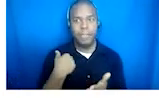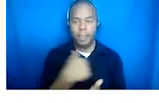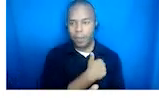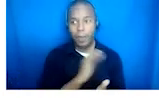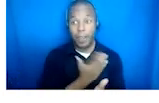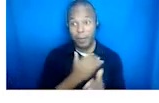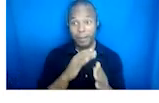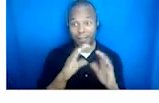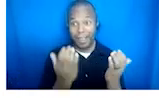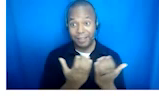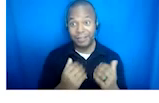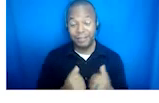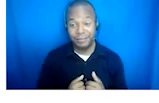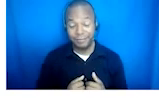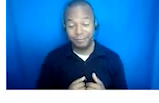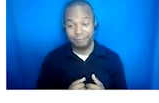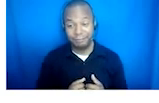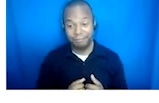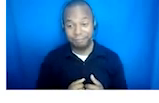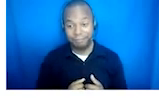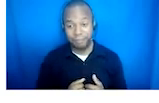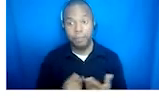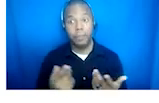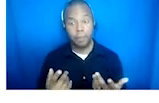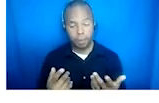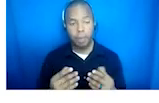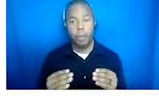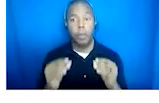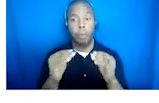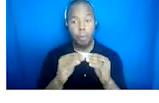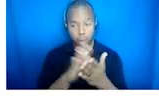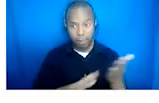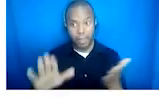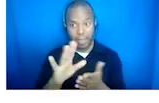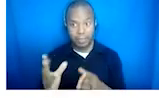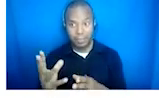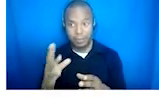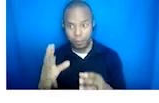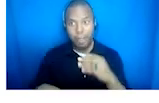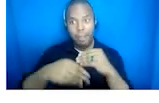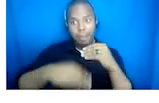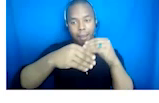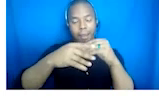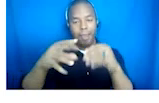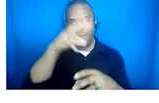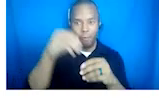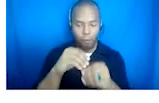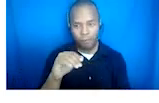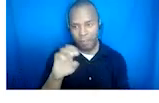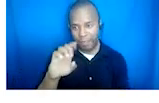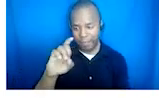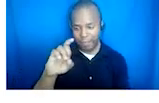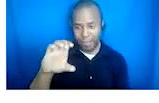classes, right? One of 44. As you get more and more colleges who are in the exchange, there's more and more choices